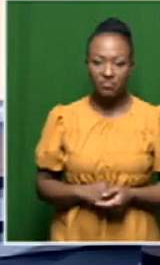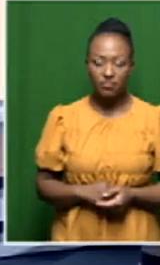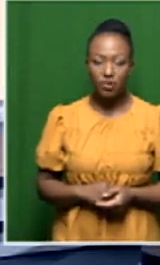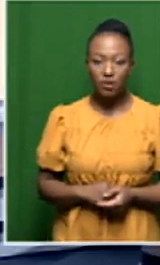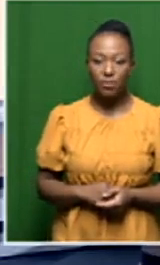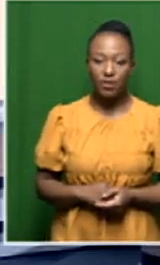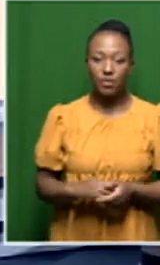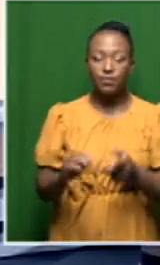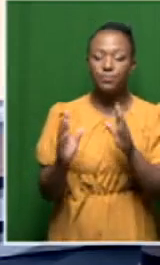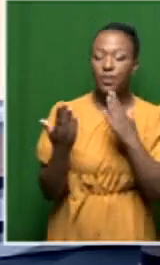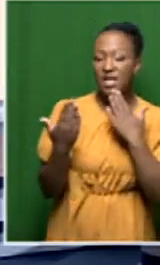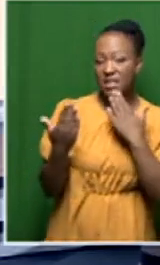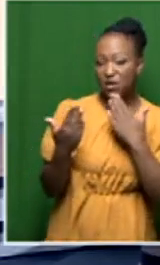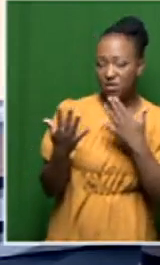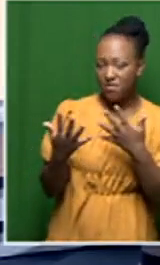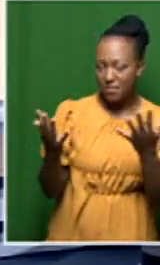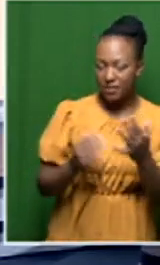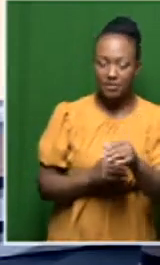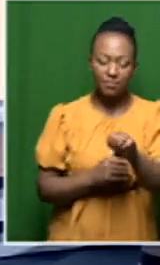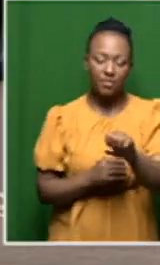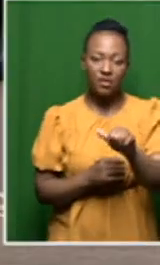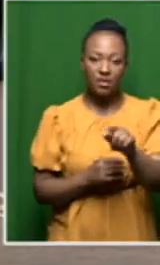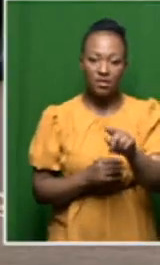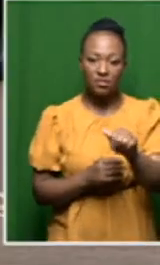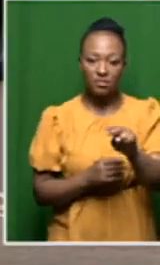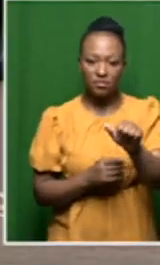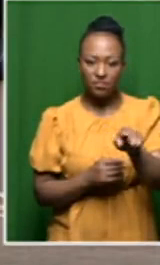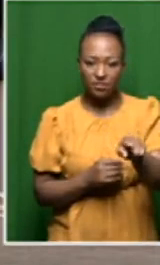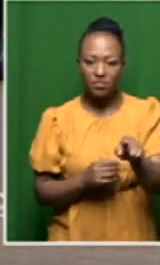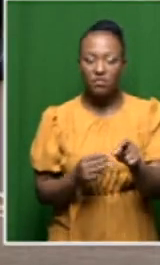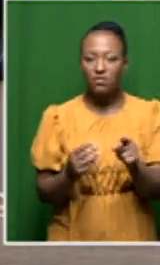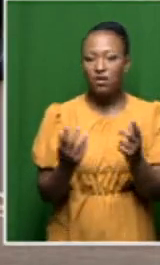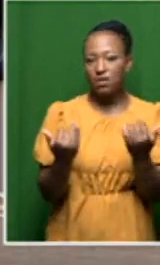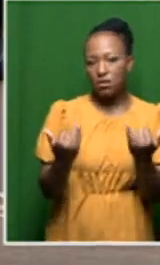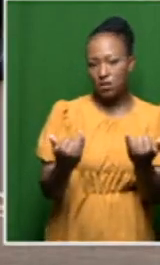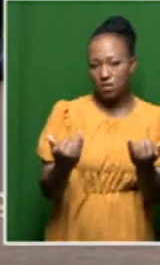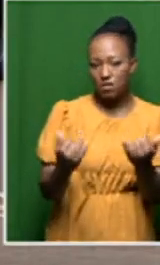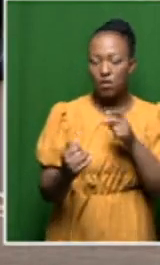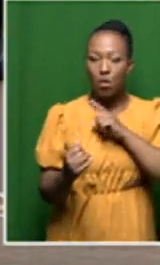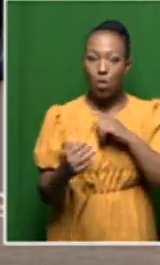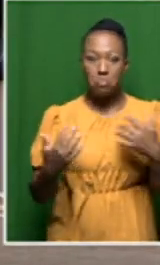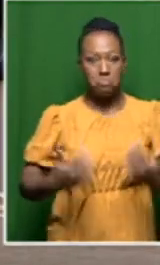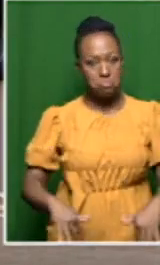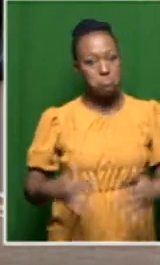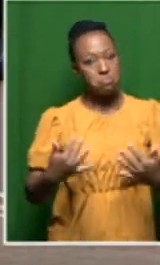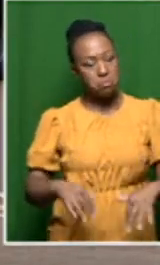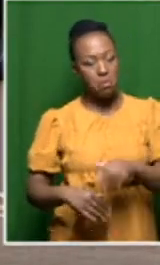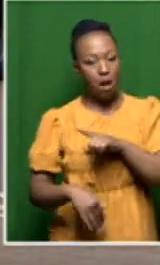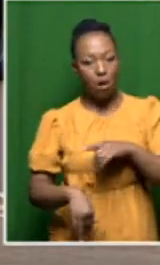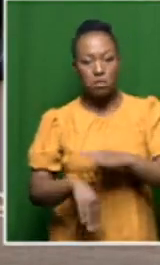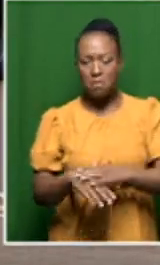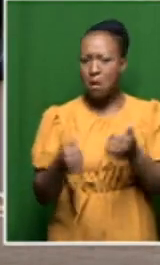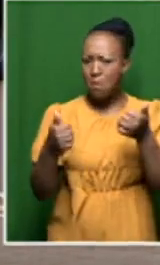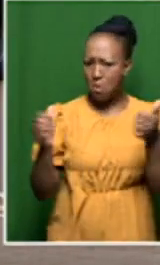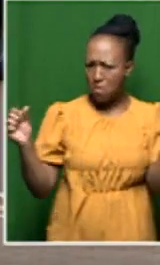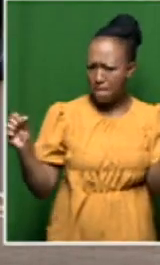Thanks very much, Sakina. Yes, indeed, coming to you from East London. I can tell you one thing, I have not been to East London in such a long time, and it's good to be back here,